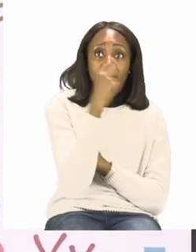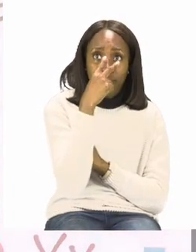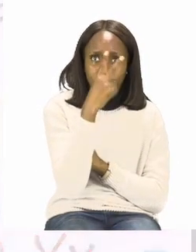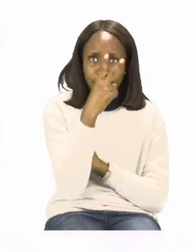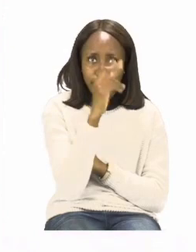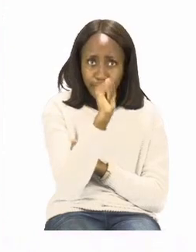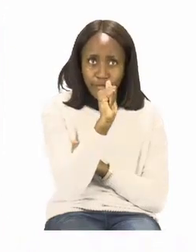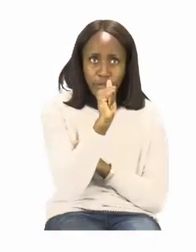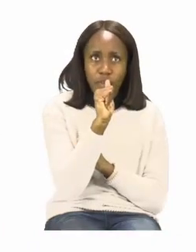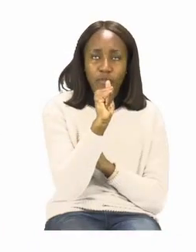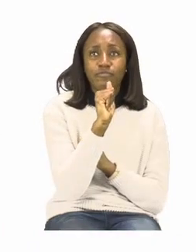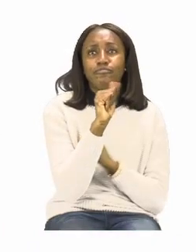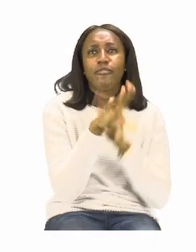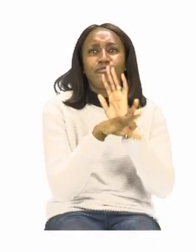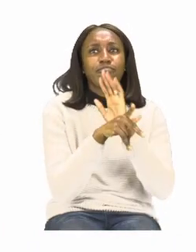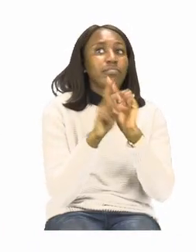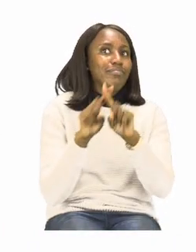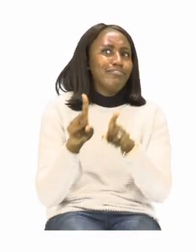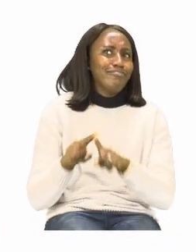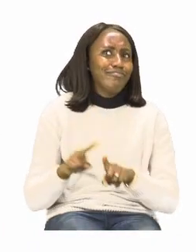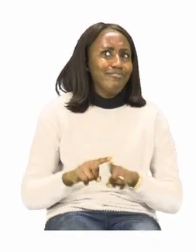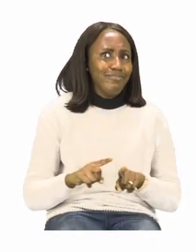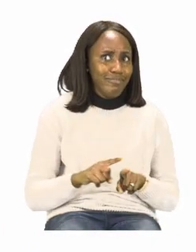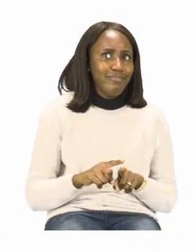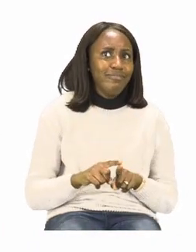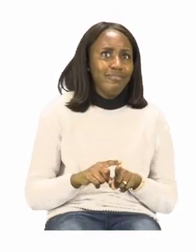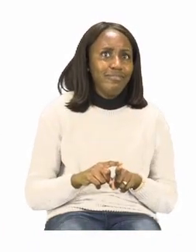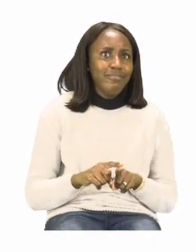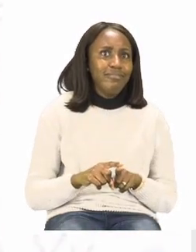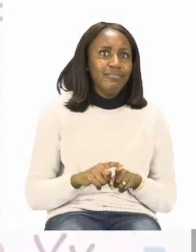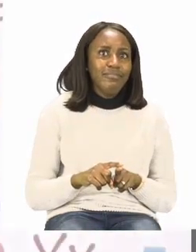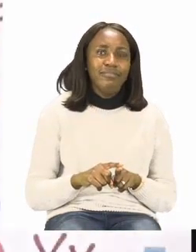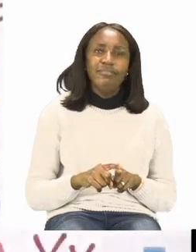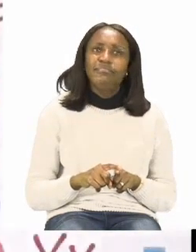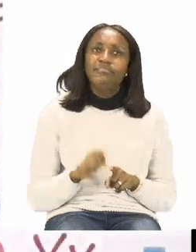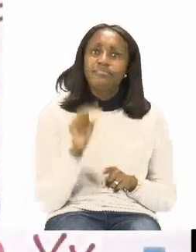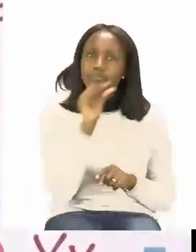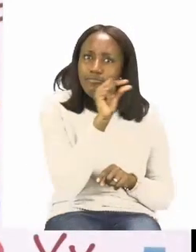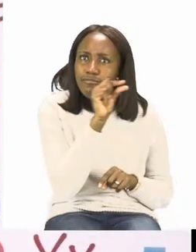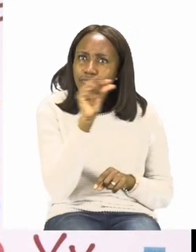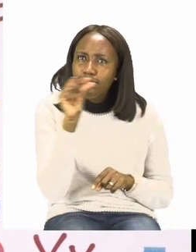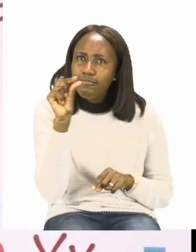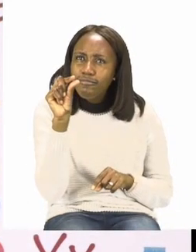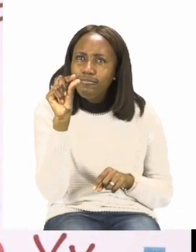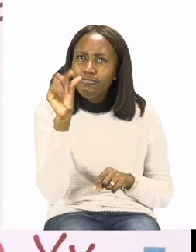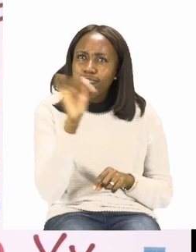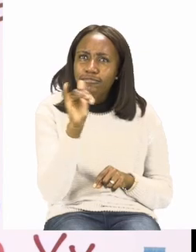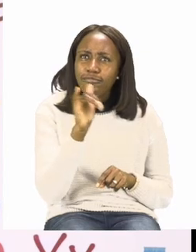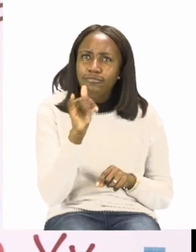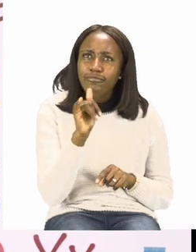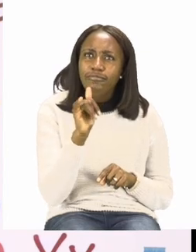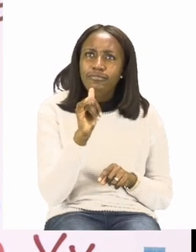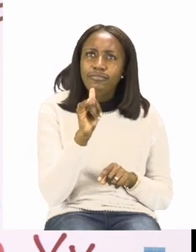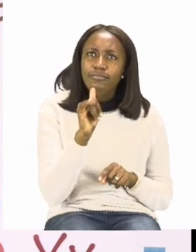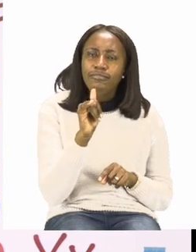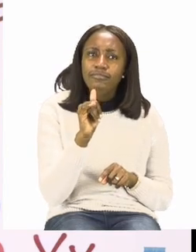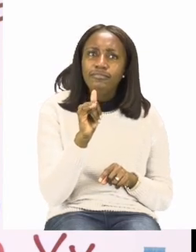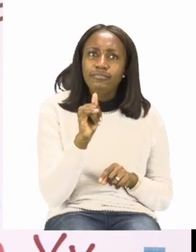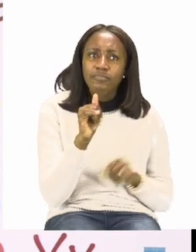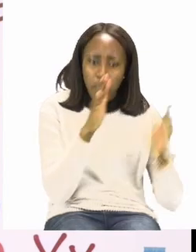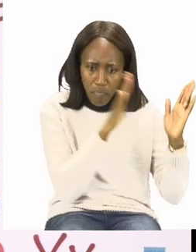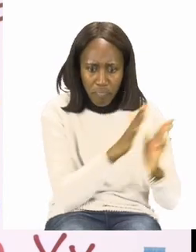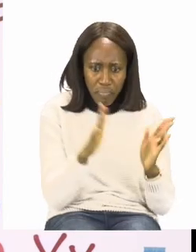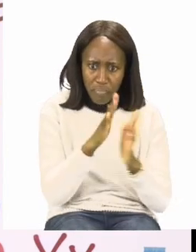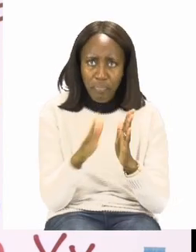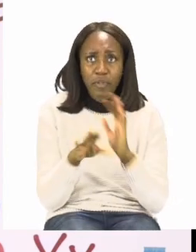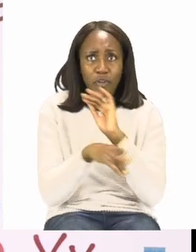You saw that. So we're going to use the sentence that says, get the